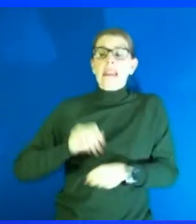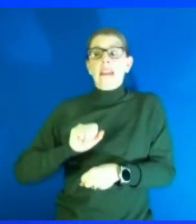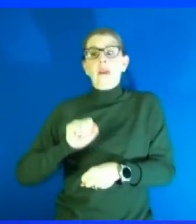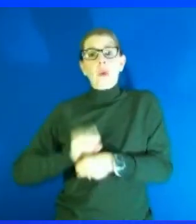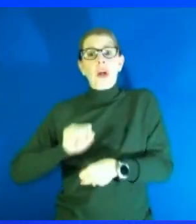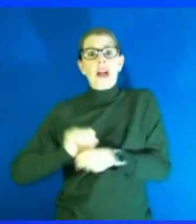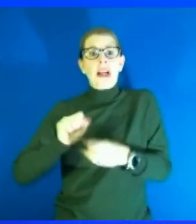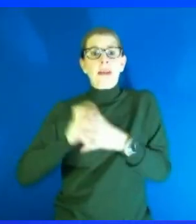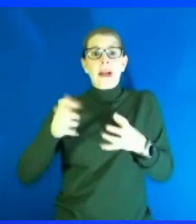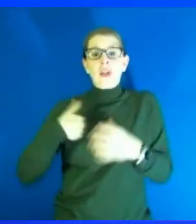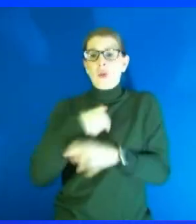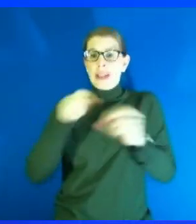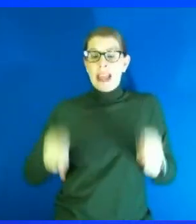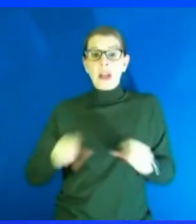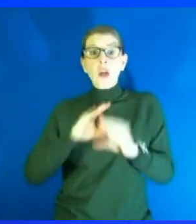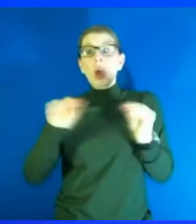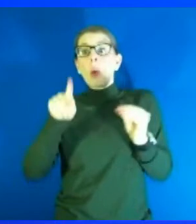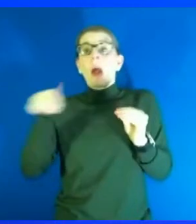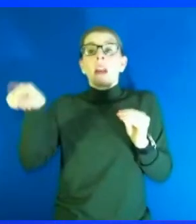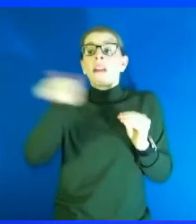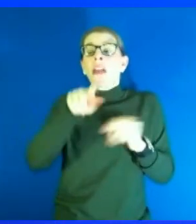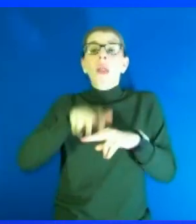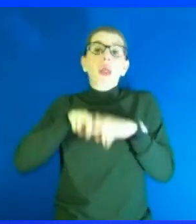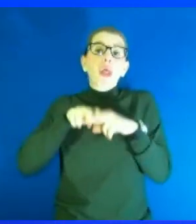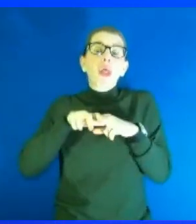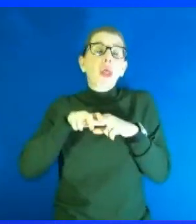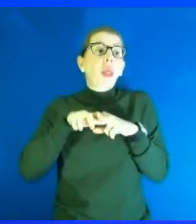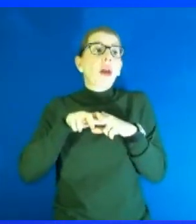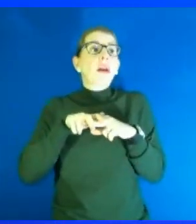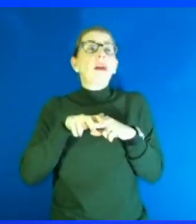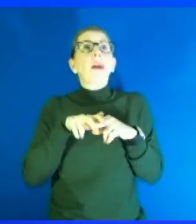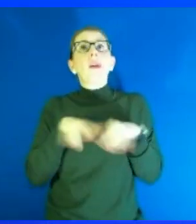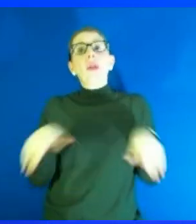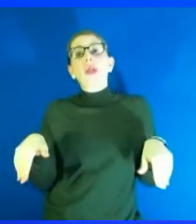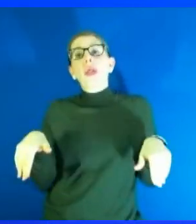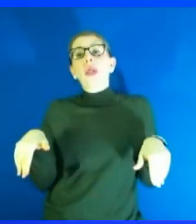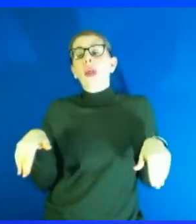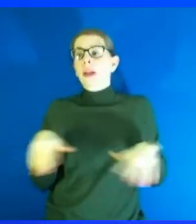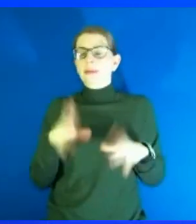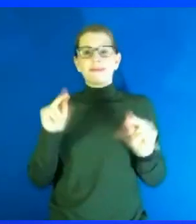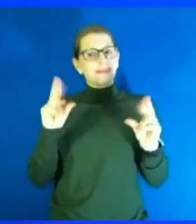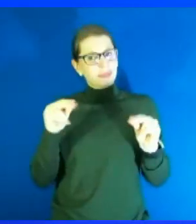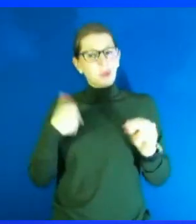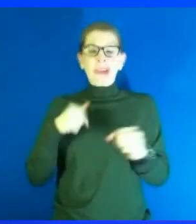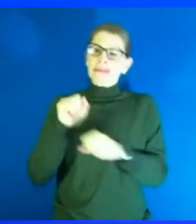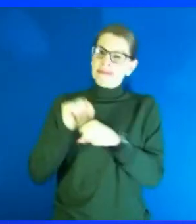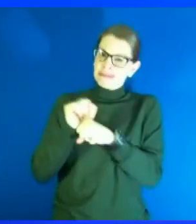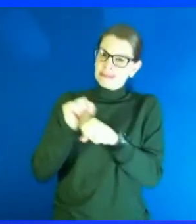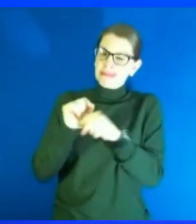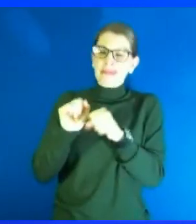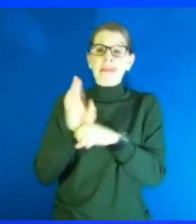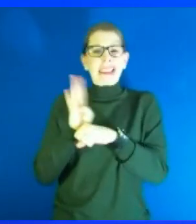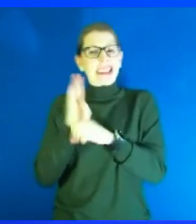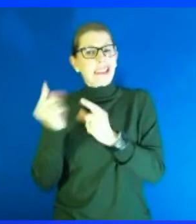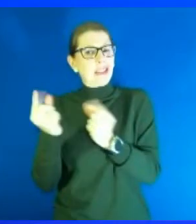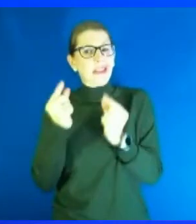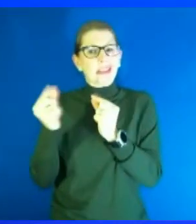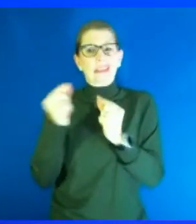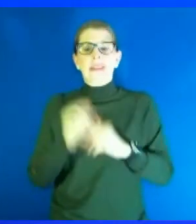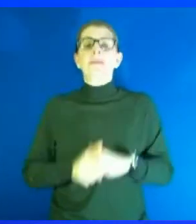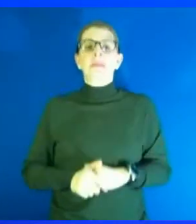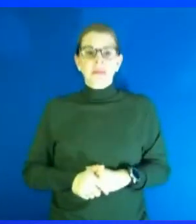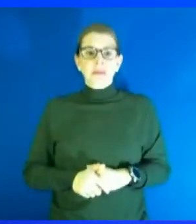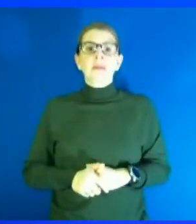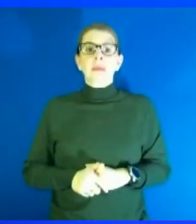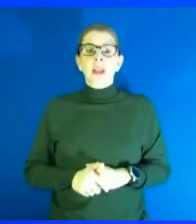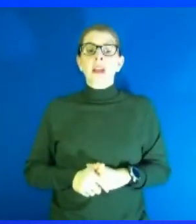behind the scenes that are sitting around not doing the best that we can. We're definitely working as fast as we can, as safe as we